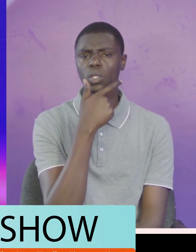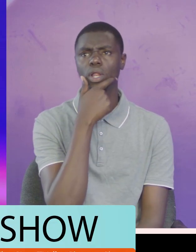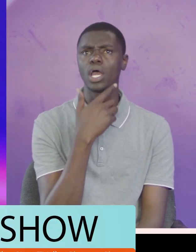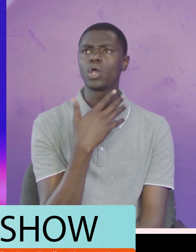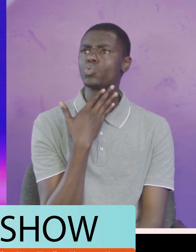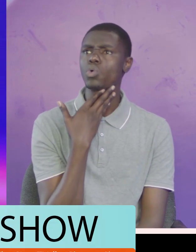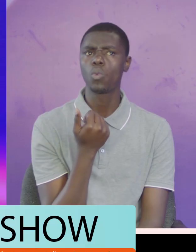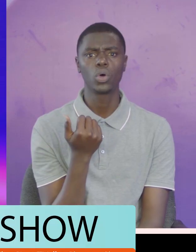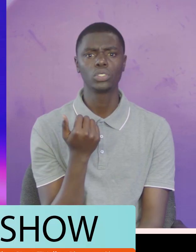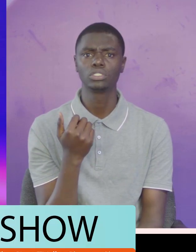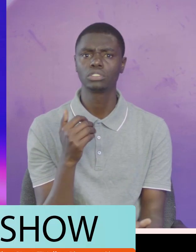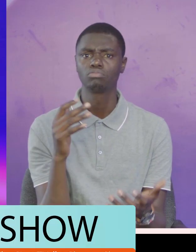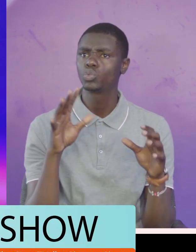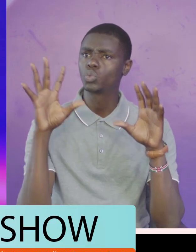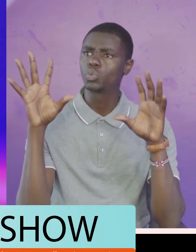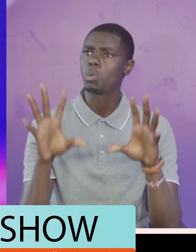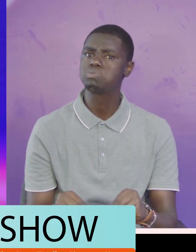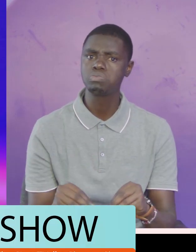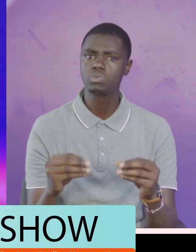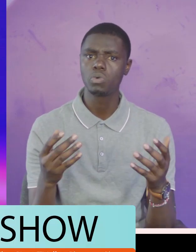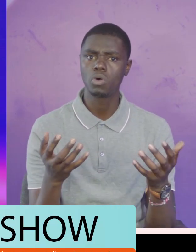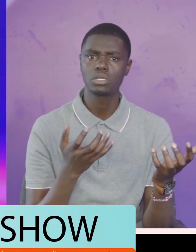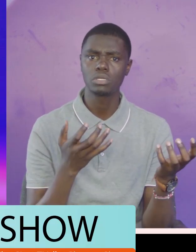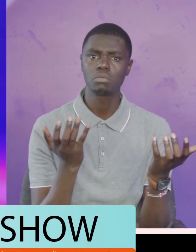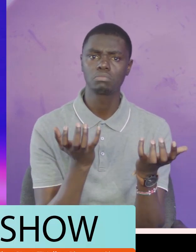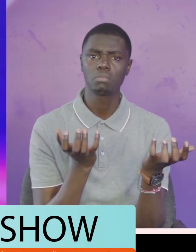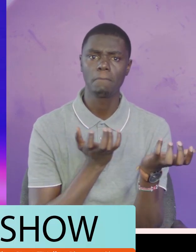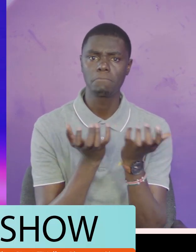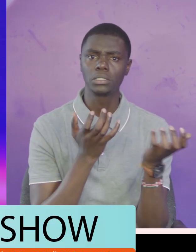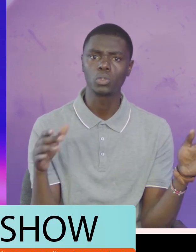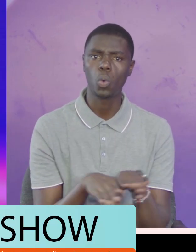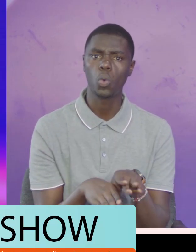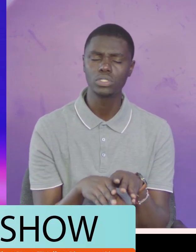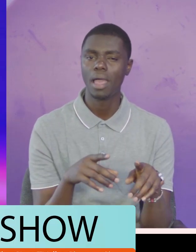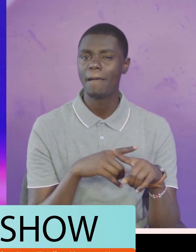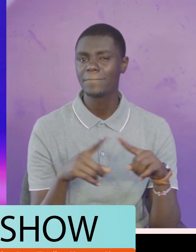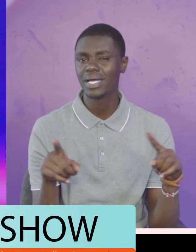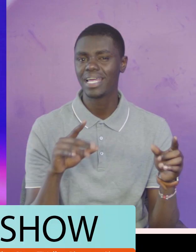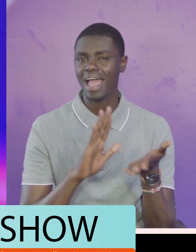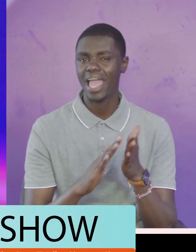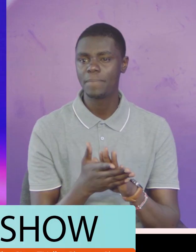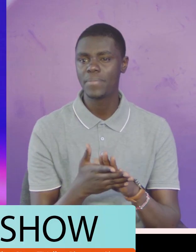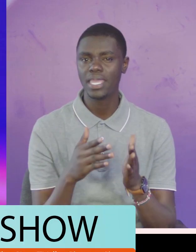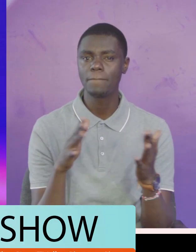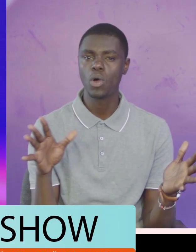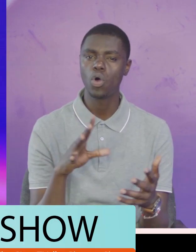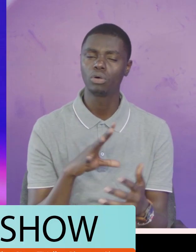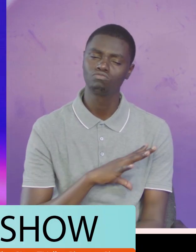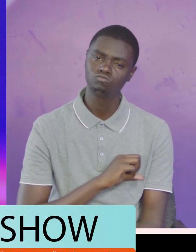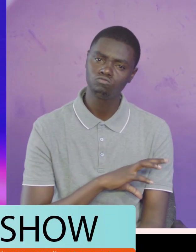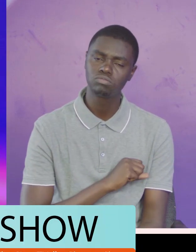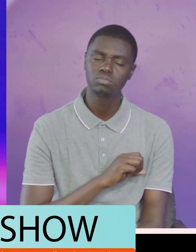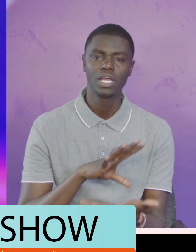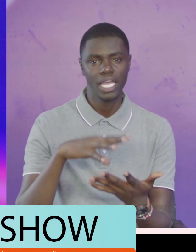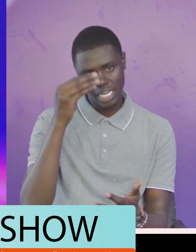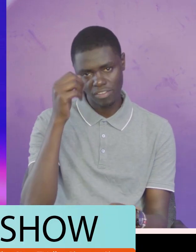want to, shut down? Do I close this business? Is it not doing well? But then I became more and more